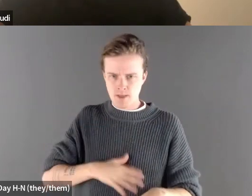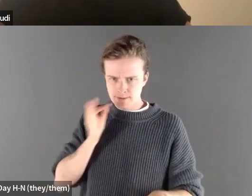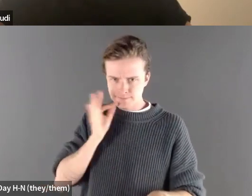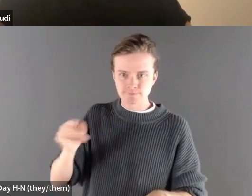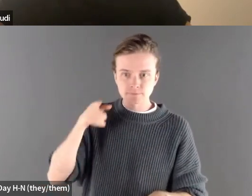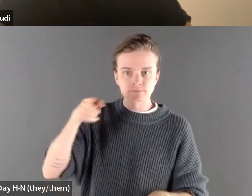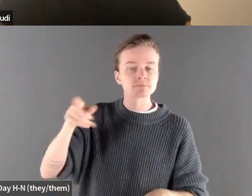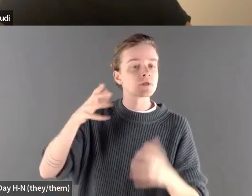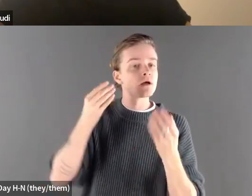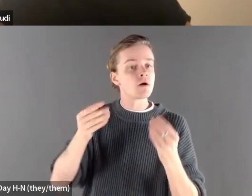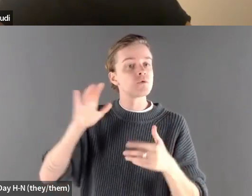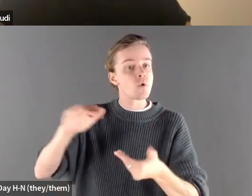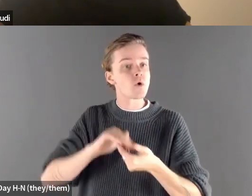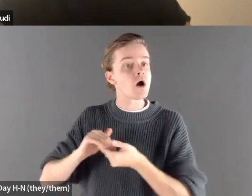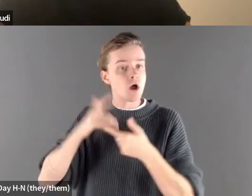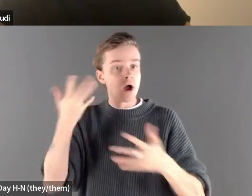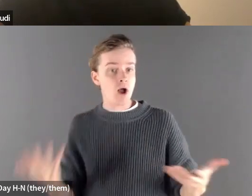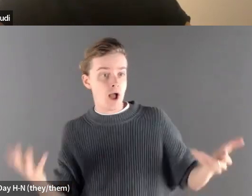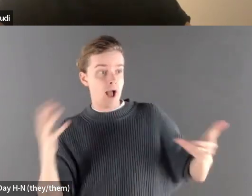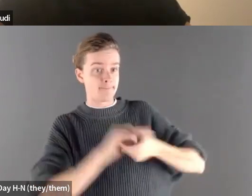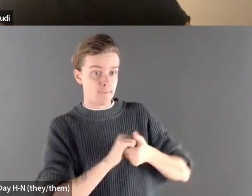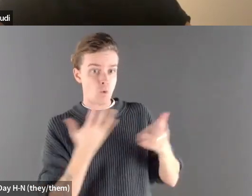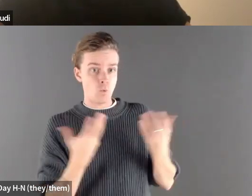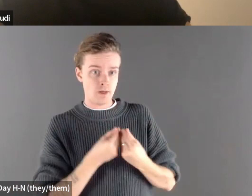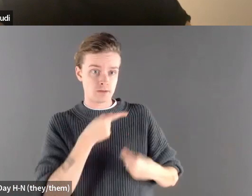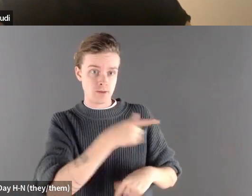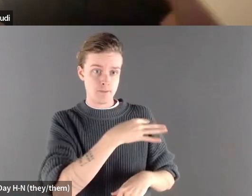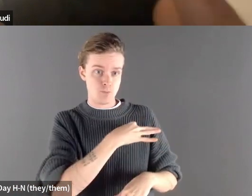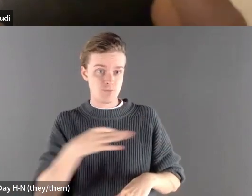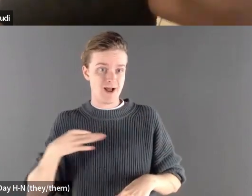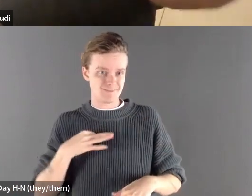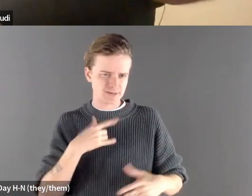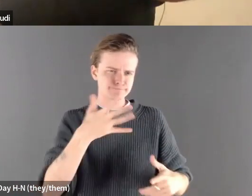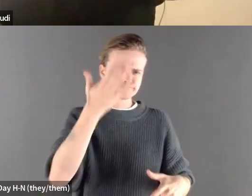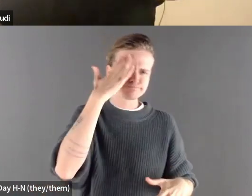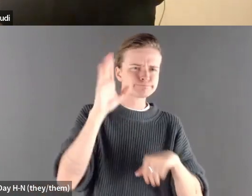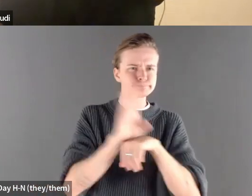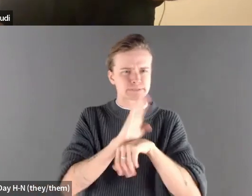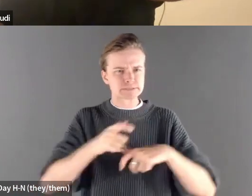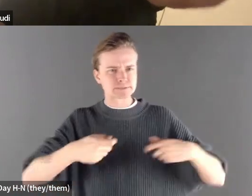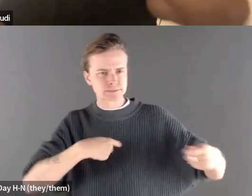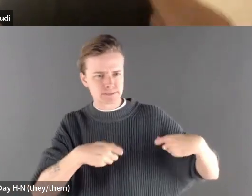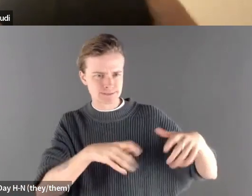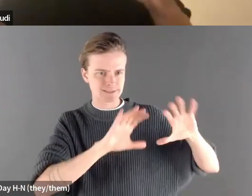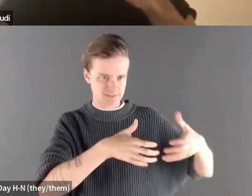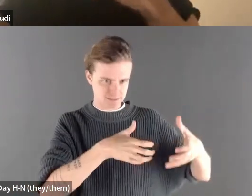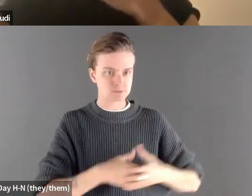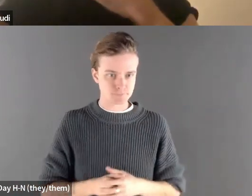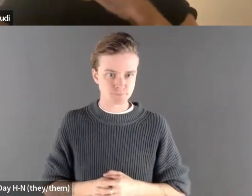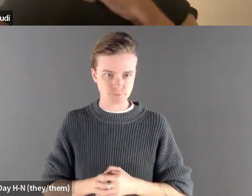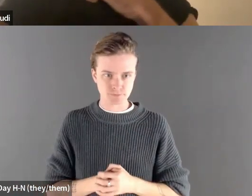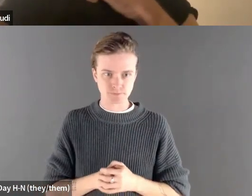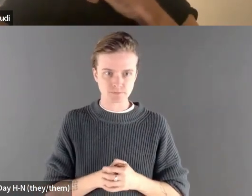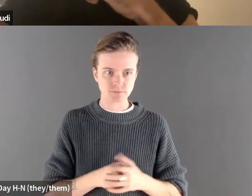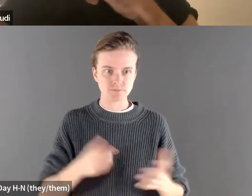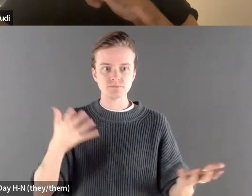sector? So how is the interaction? Because it's a key actor, I think, and not always, let's say, the collaboration